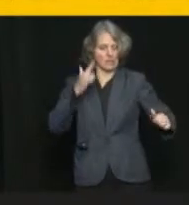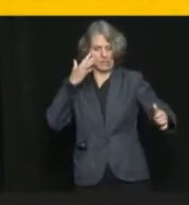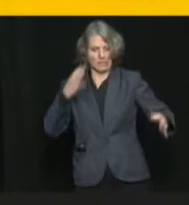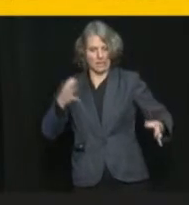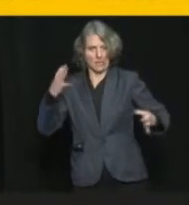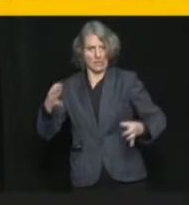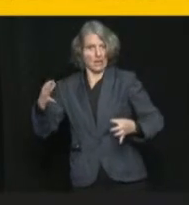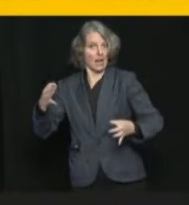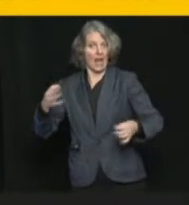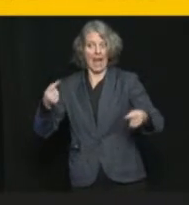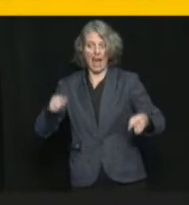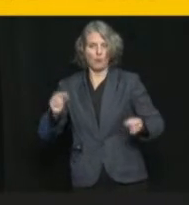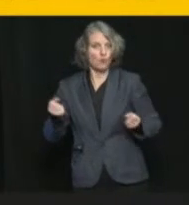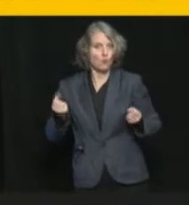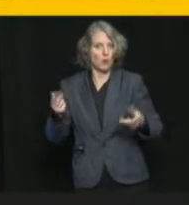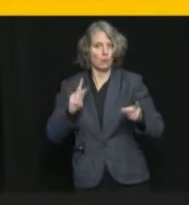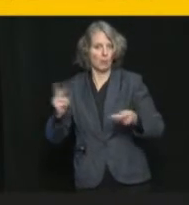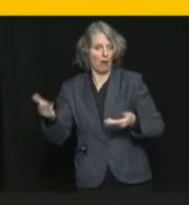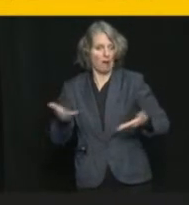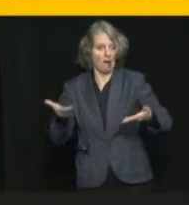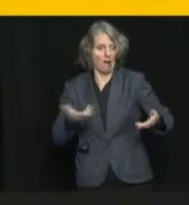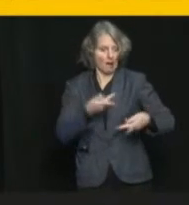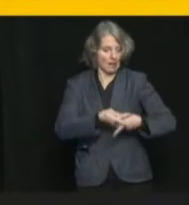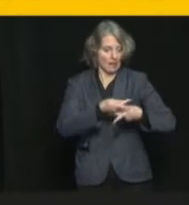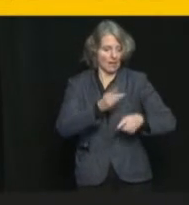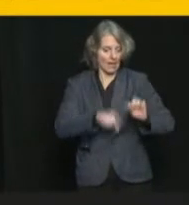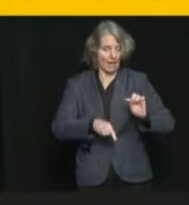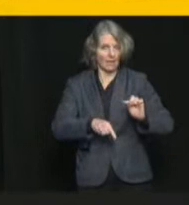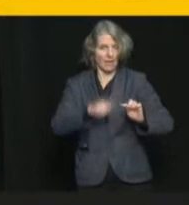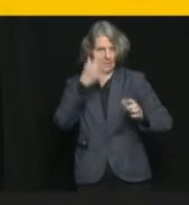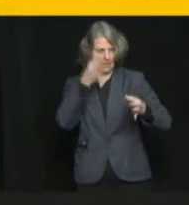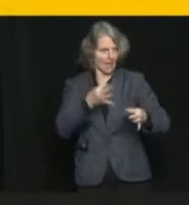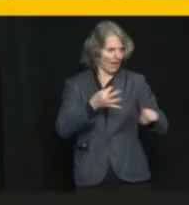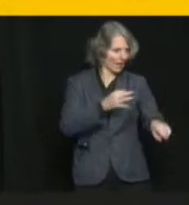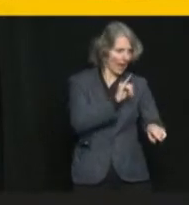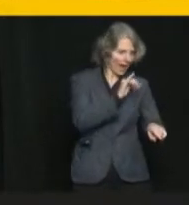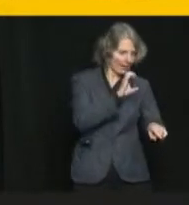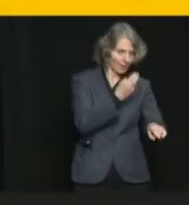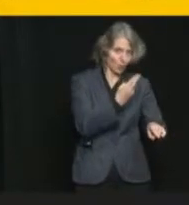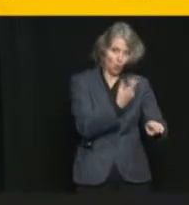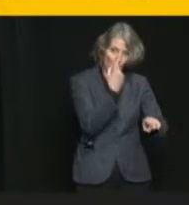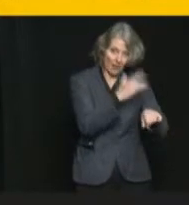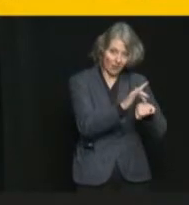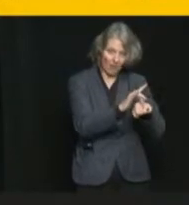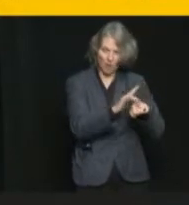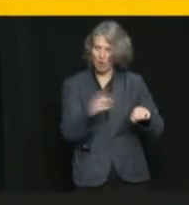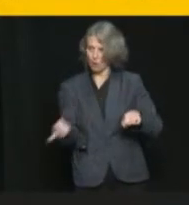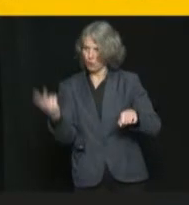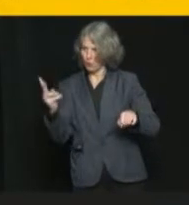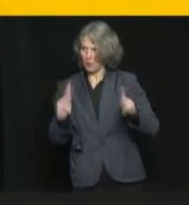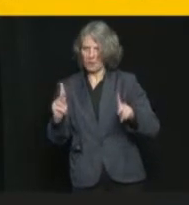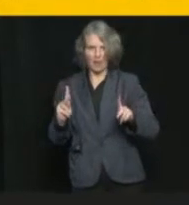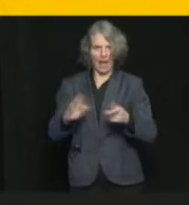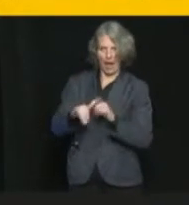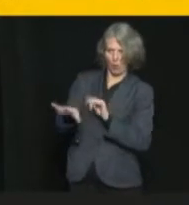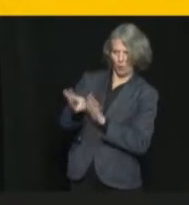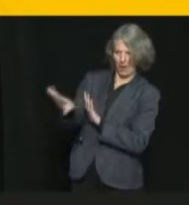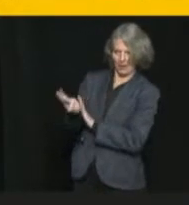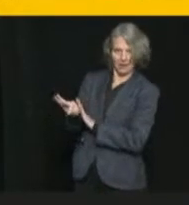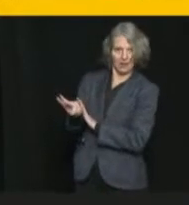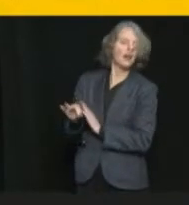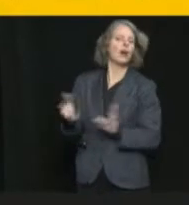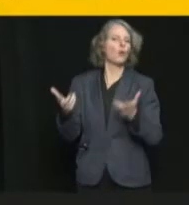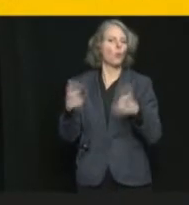become overwhelmed. Deciding who gets an ICU bed and who doesn't, well, that's not where we want to be. So